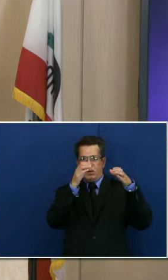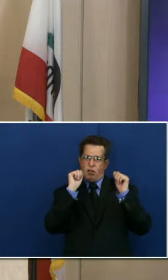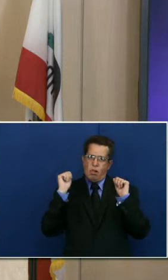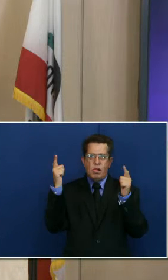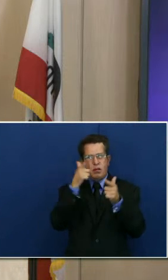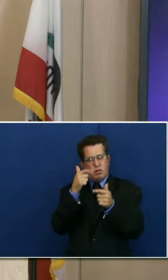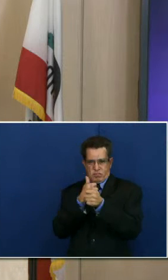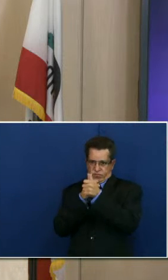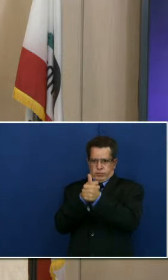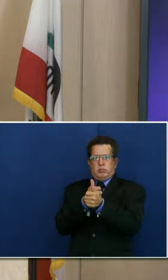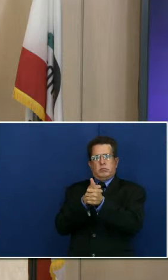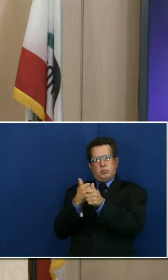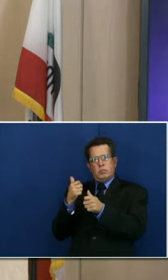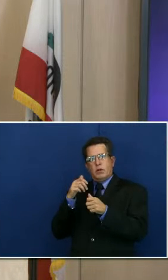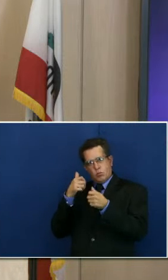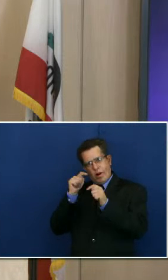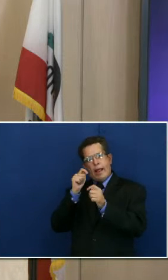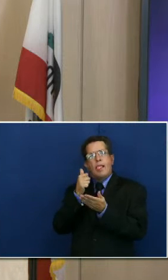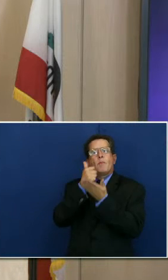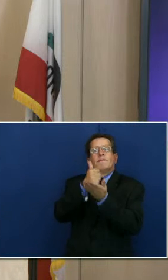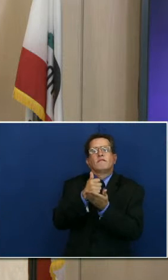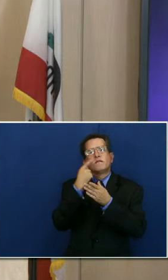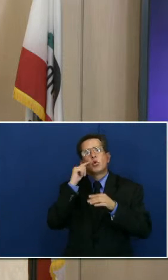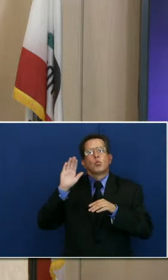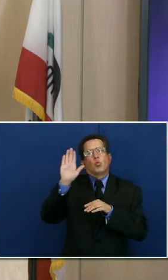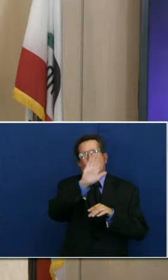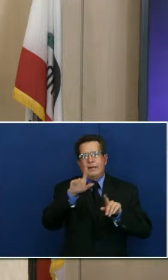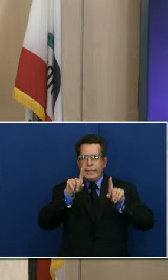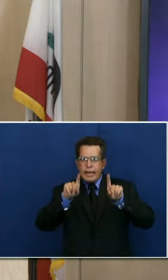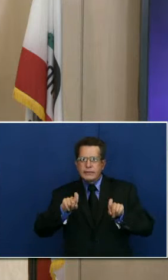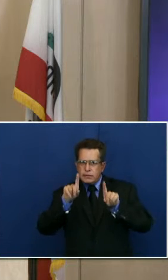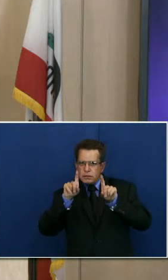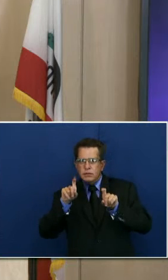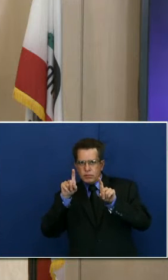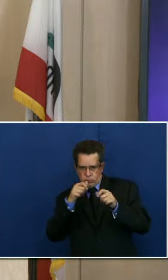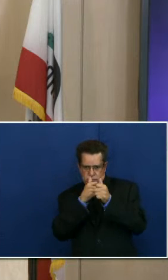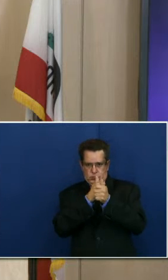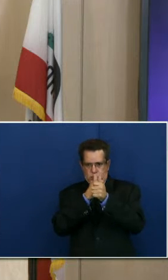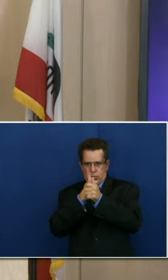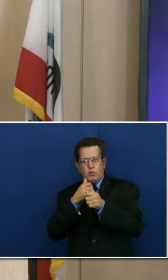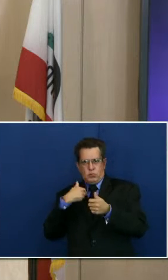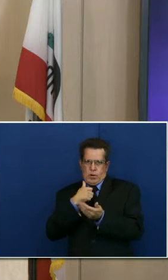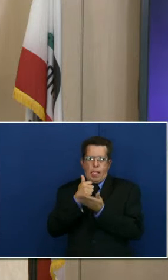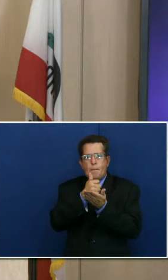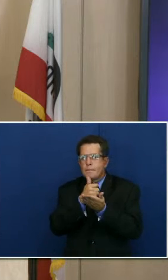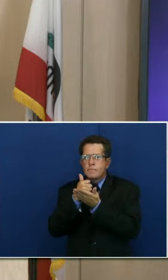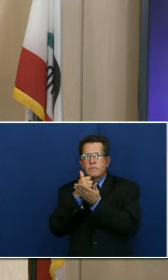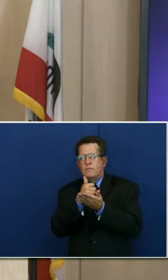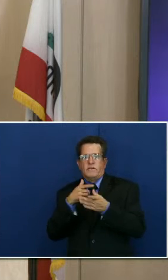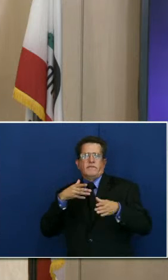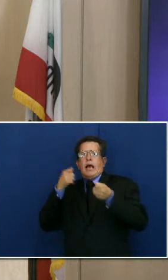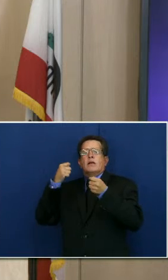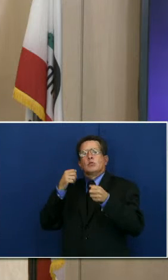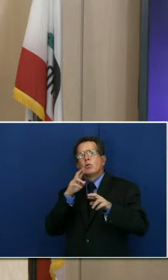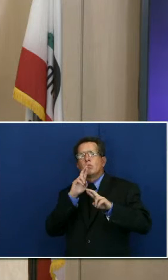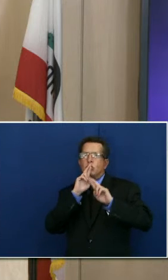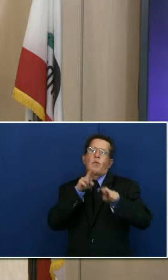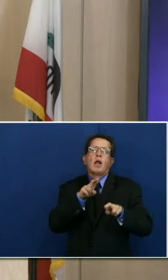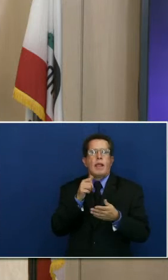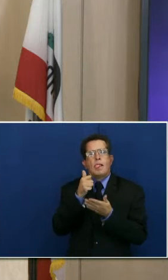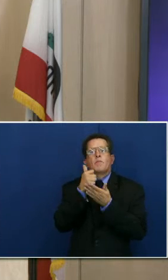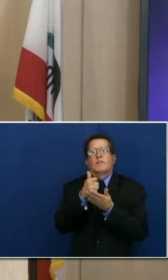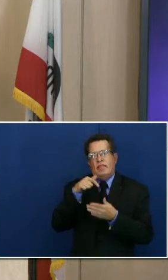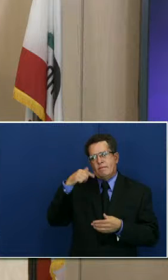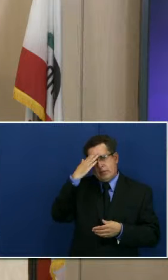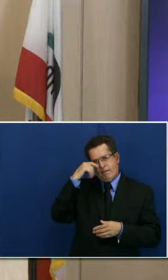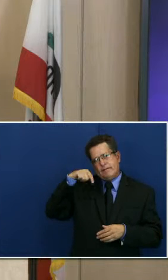our efforts to do the testing and to try to make sure that we responsibly respond to this pandemic that we've been dealing with.